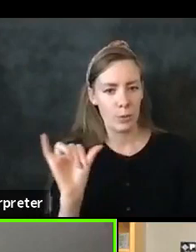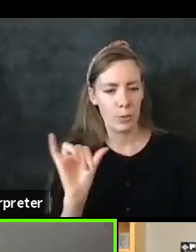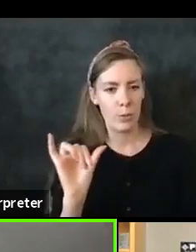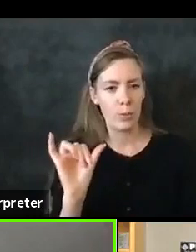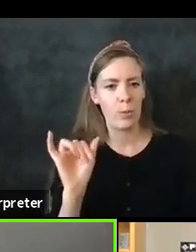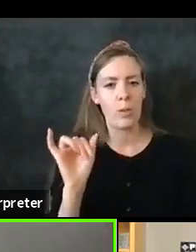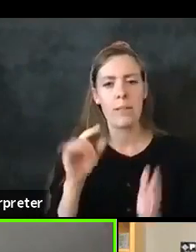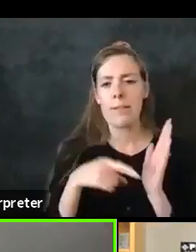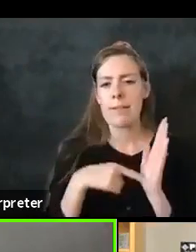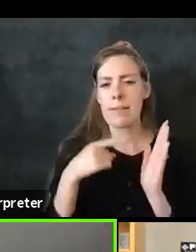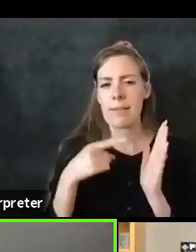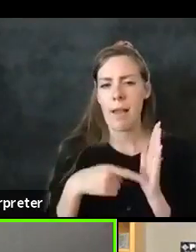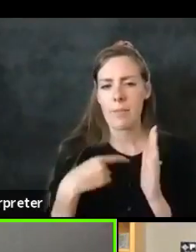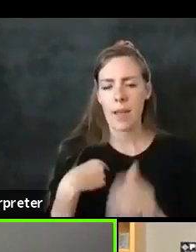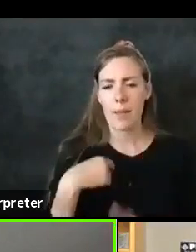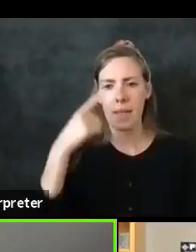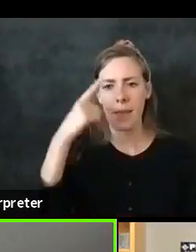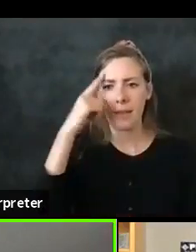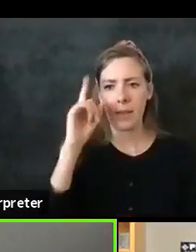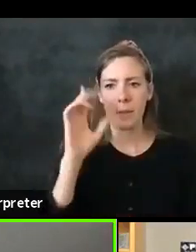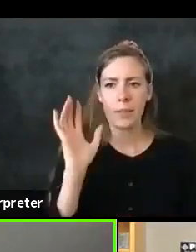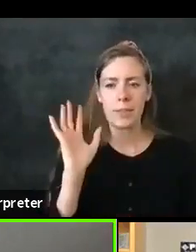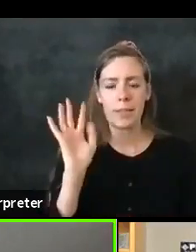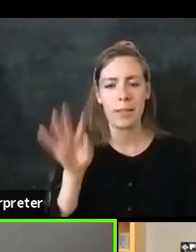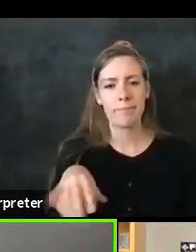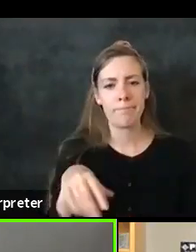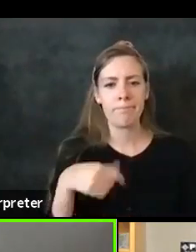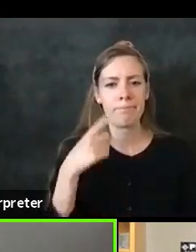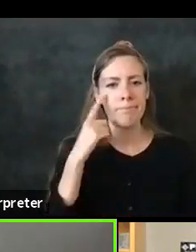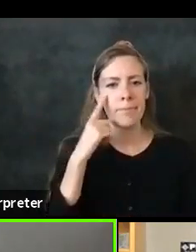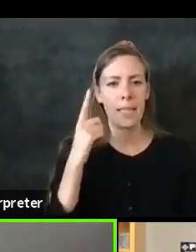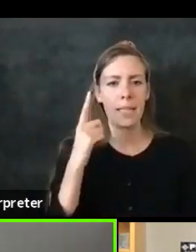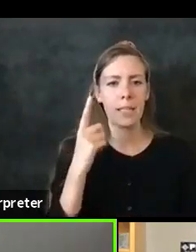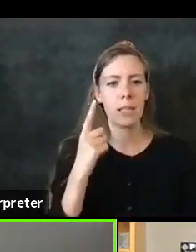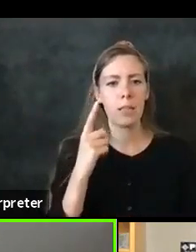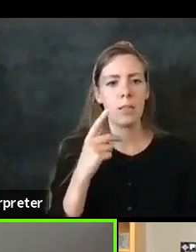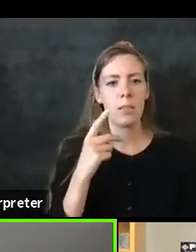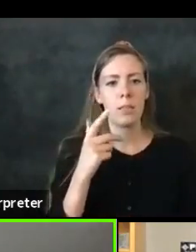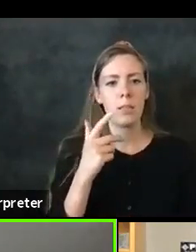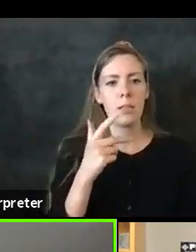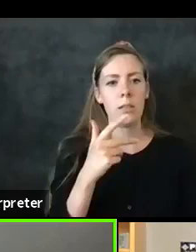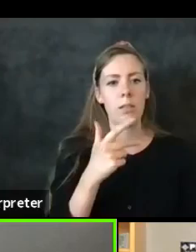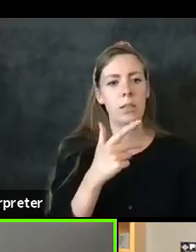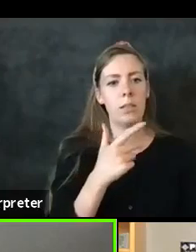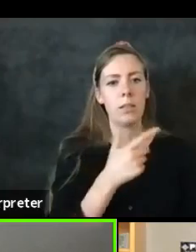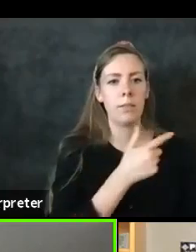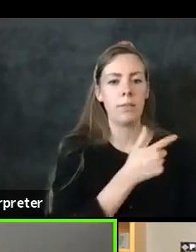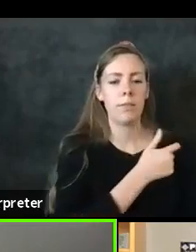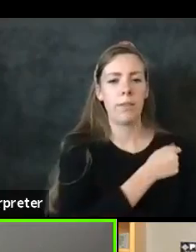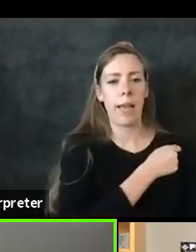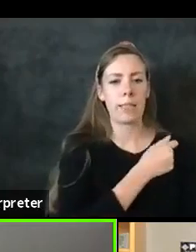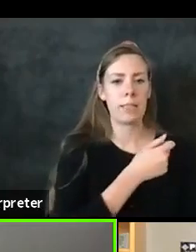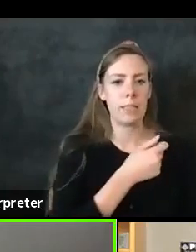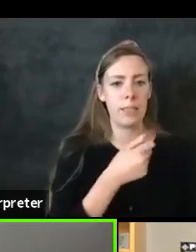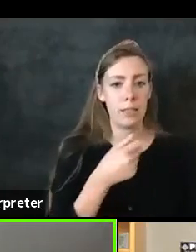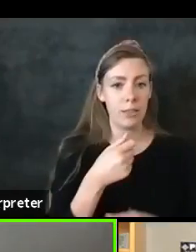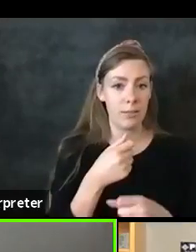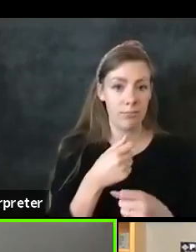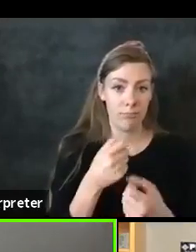take for granted that vaccinations are something that's made it so these diseases are not possible to